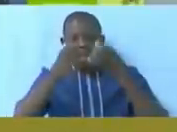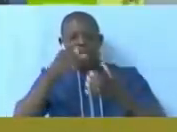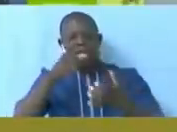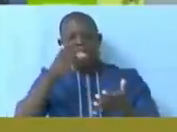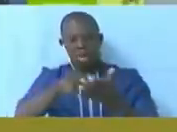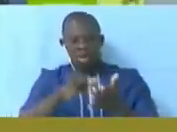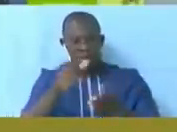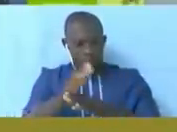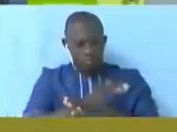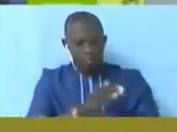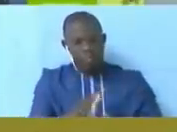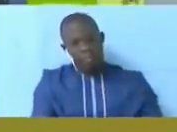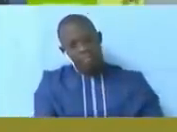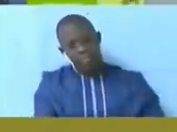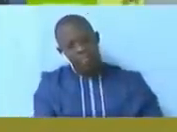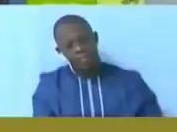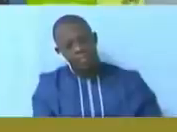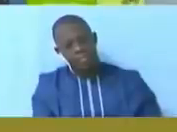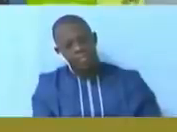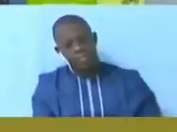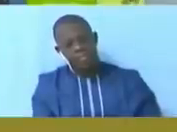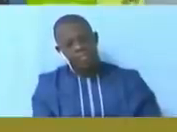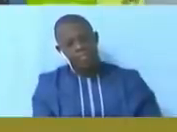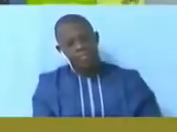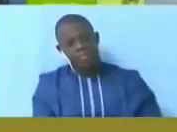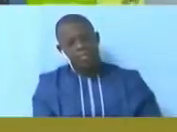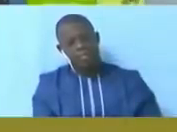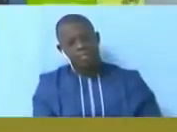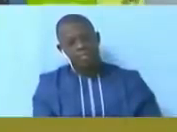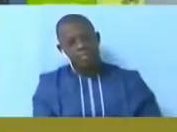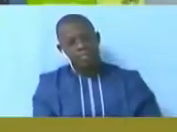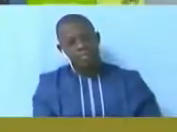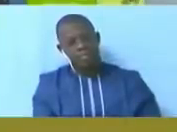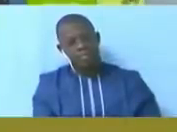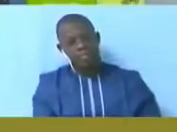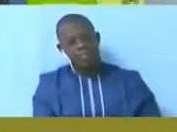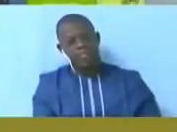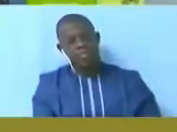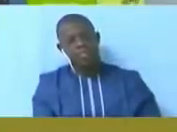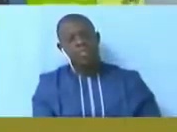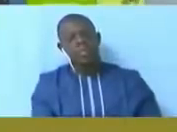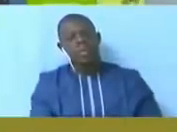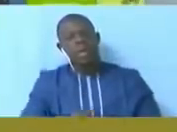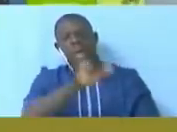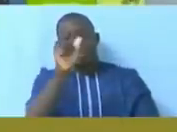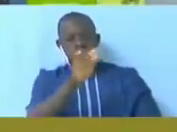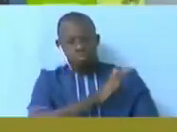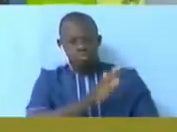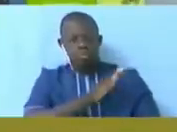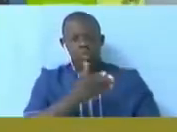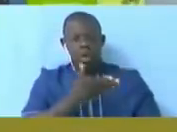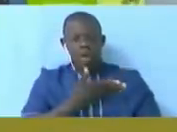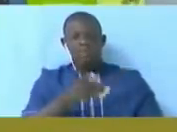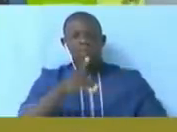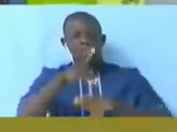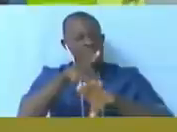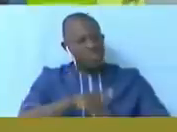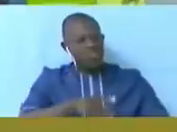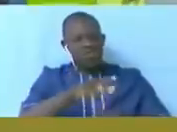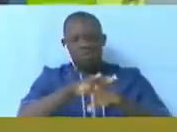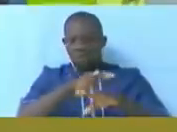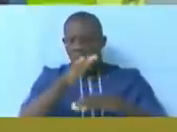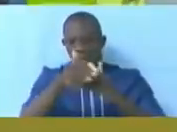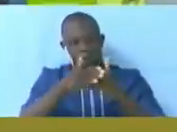safe wolem kam fanan nakala american lo safe. And there was so much pressure on government also. They were going to yield, in my